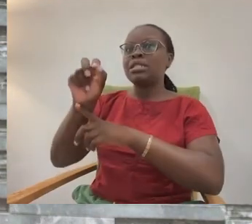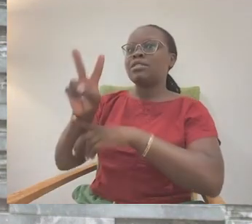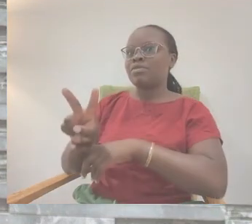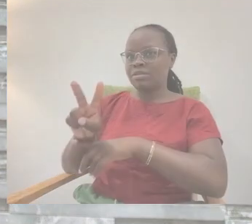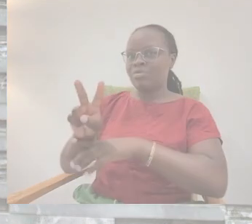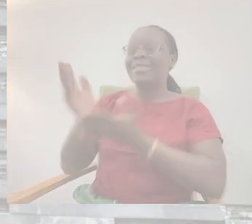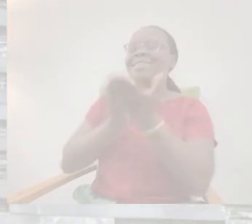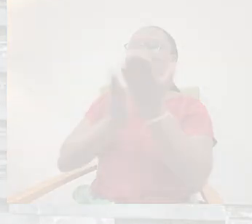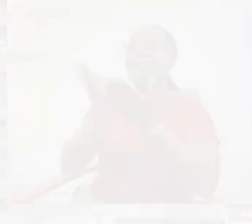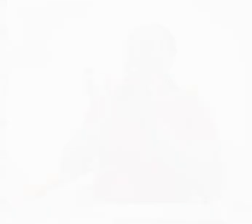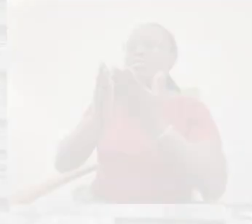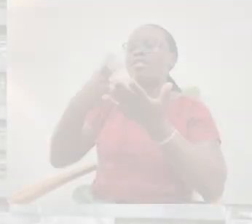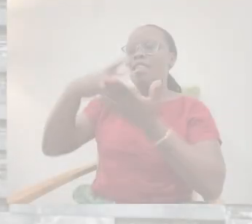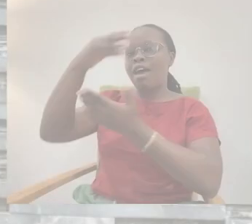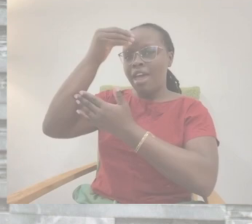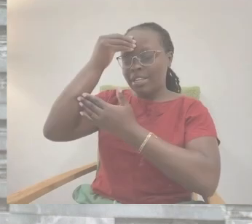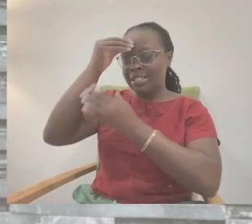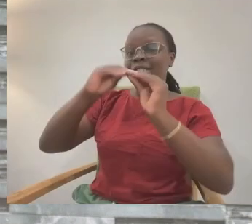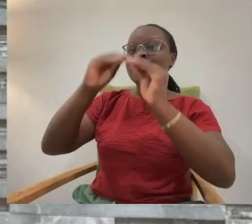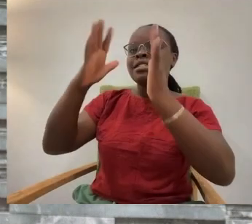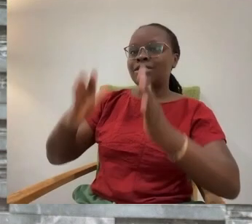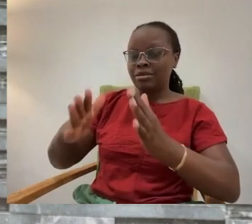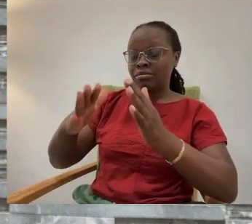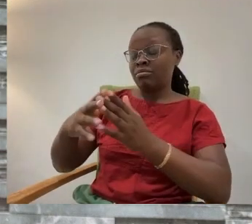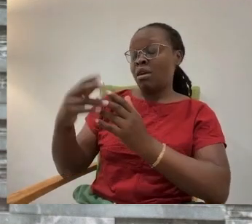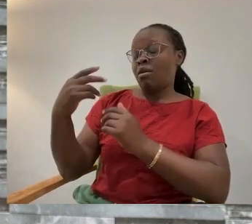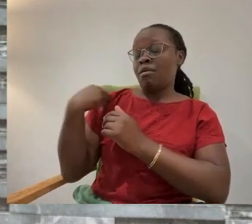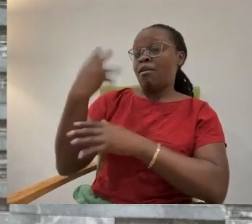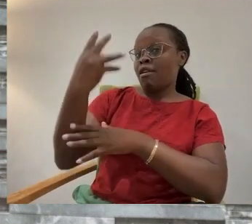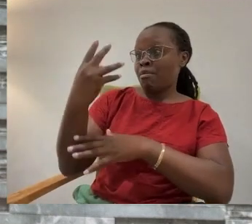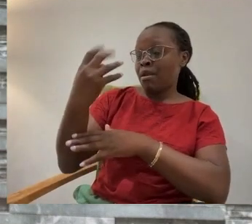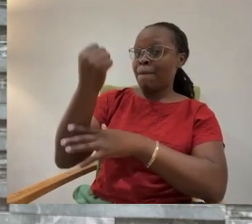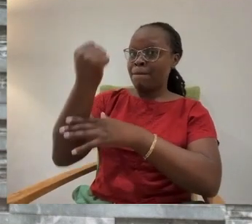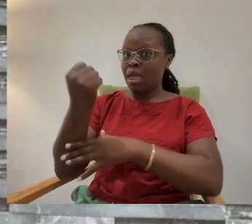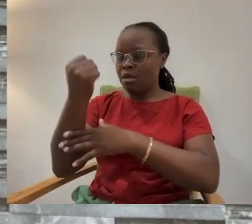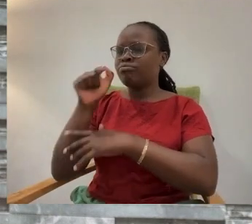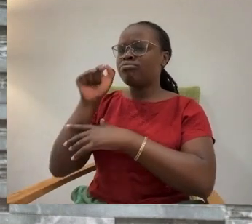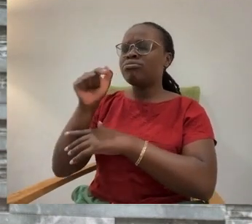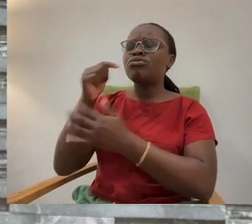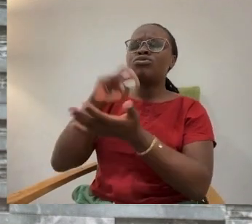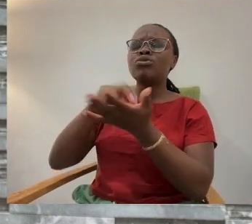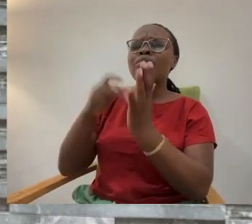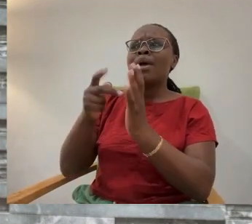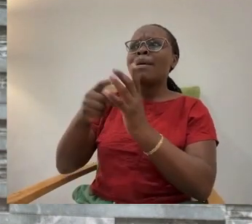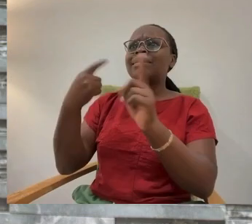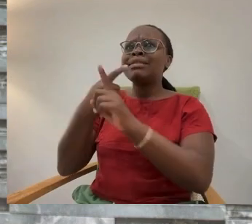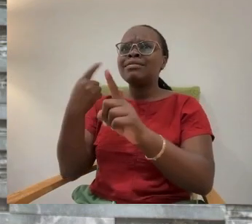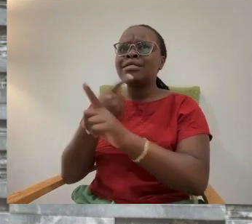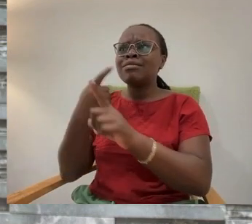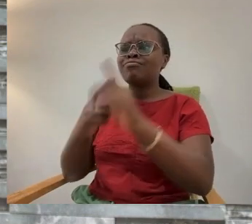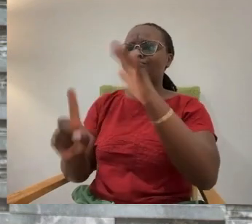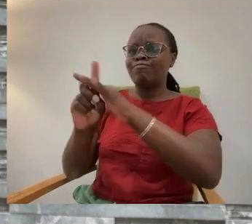learners, teachers, and families. During April and May of 2024, excessive flooding created chaos for communities